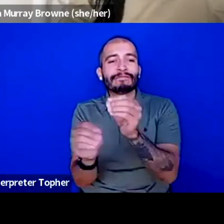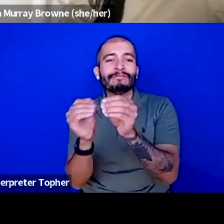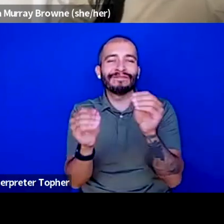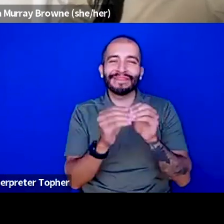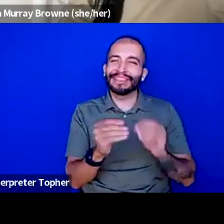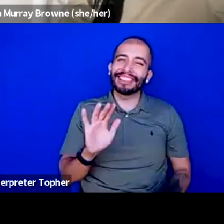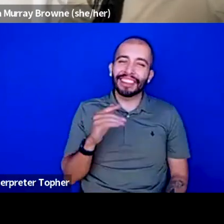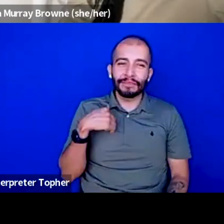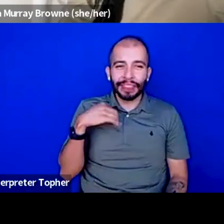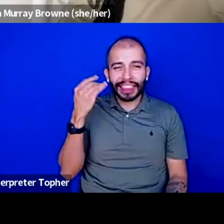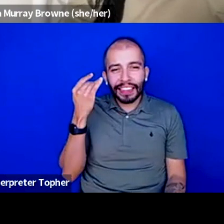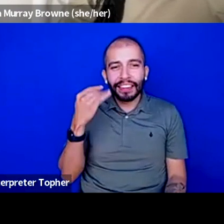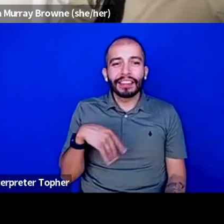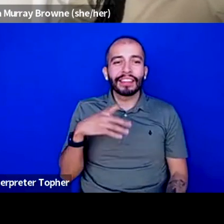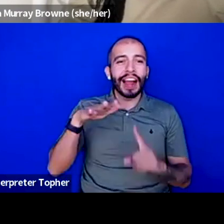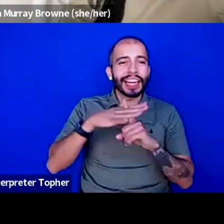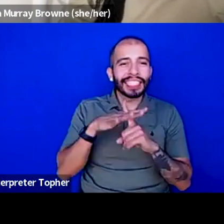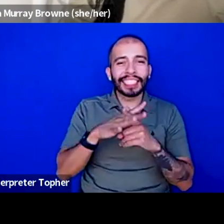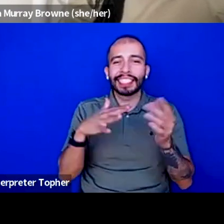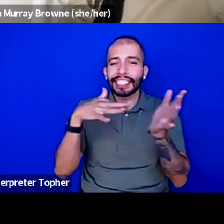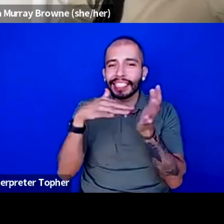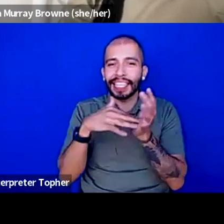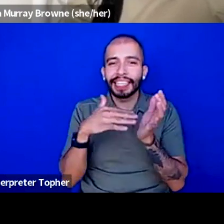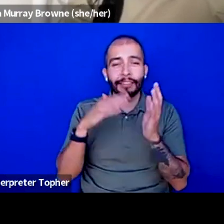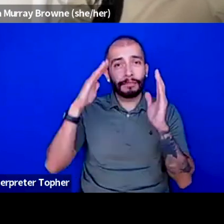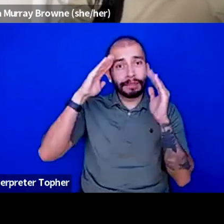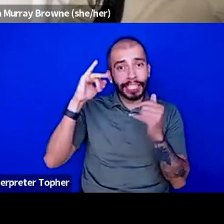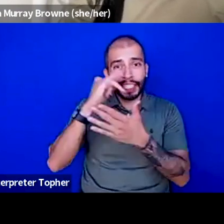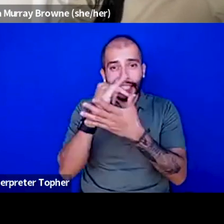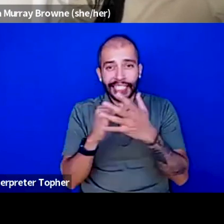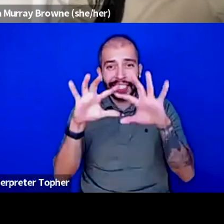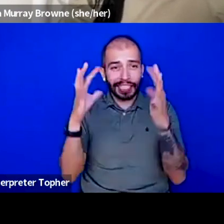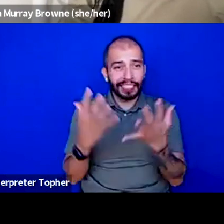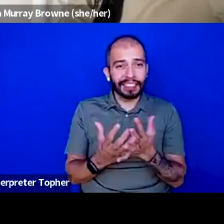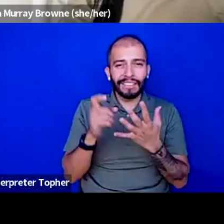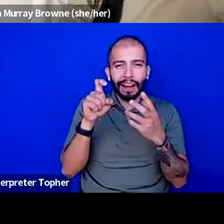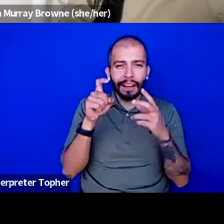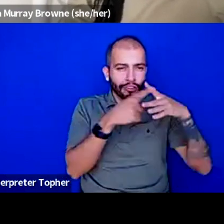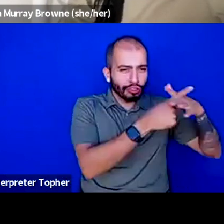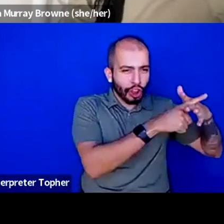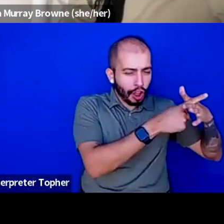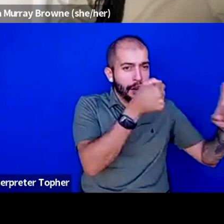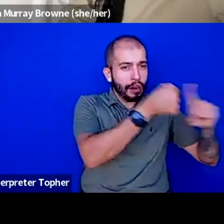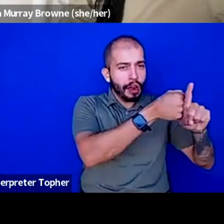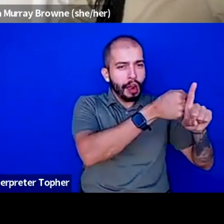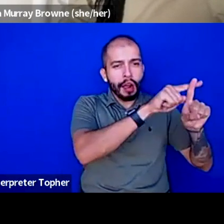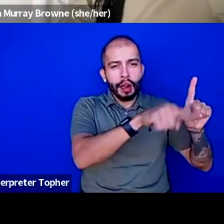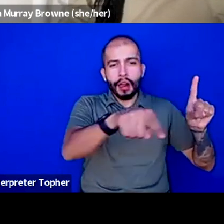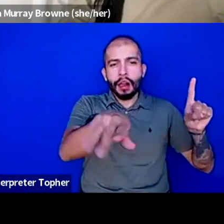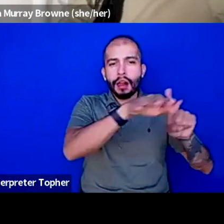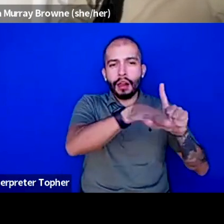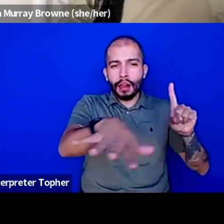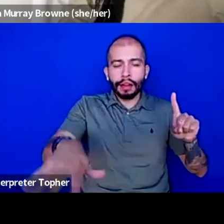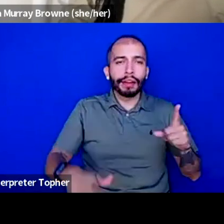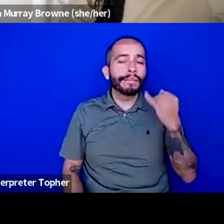right? So if we give you the 988 or the 119 number for example, in the Canadian context or other